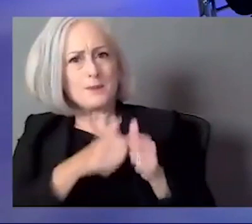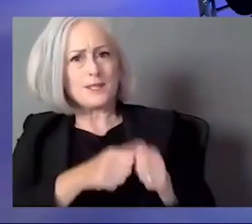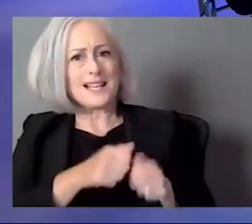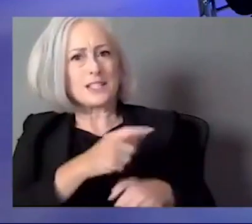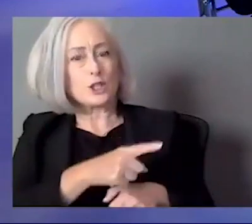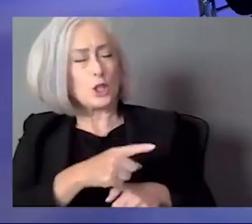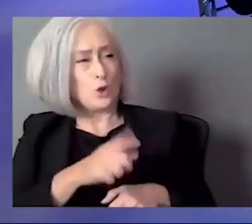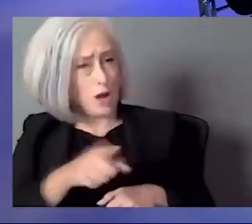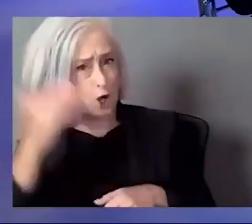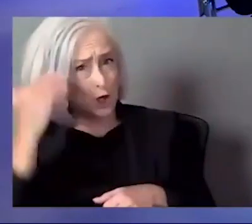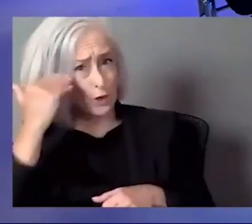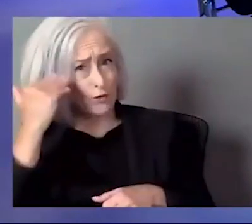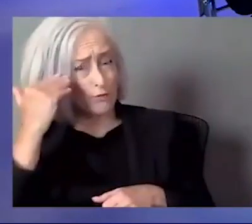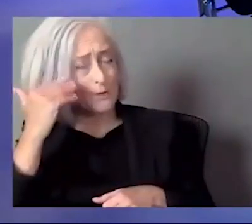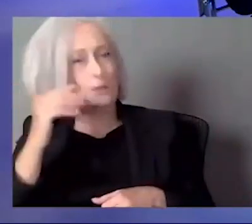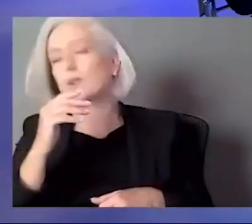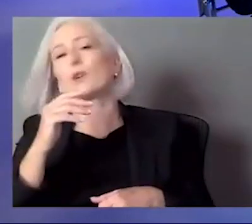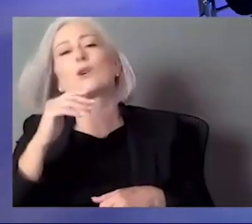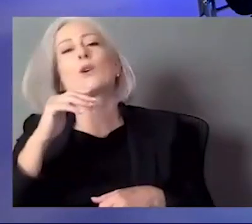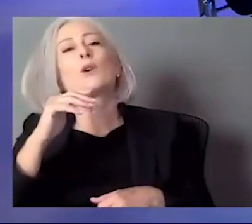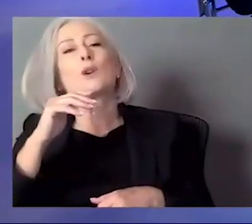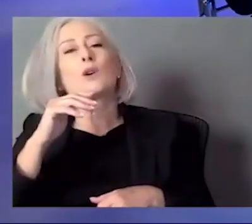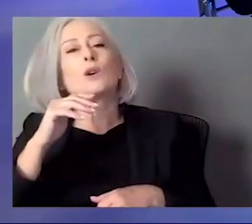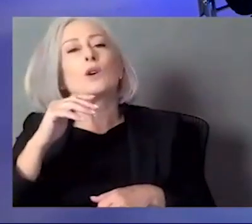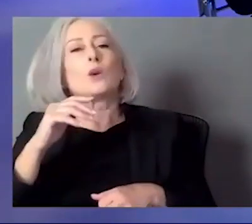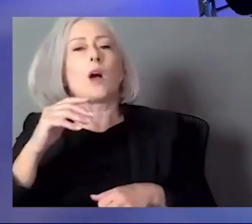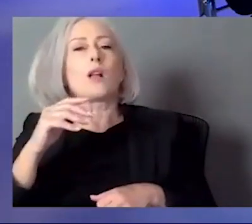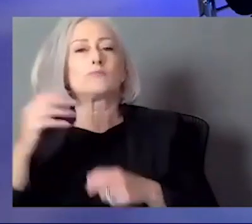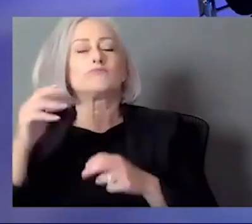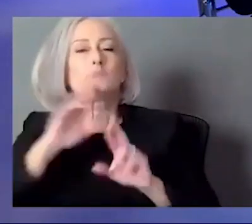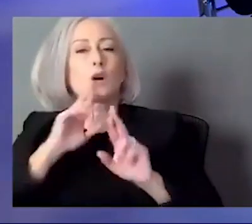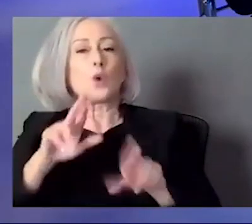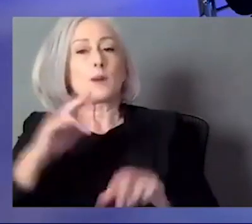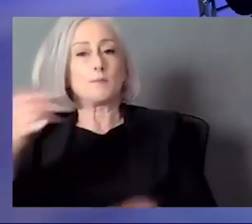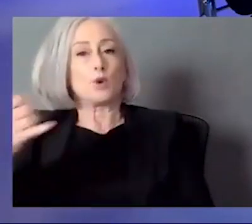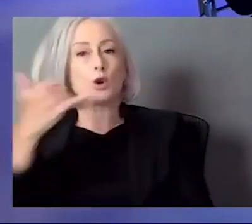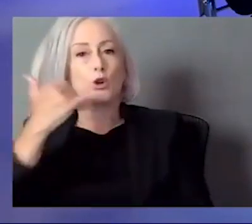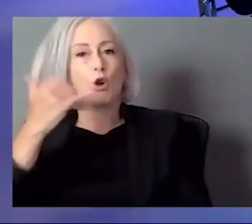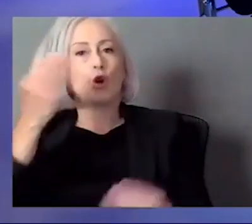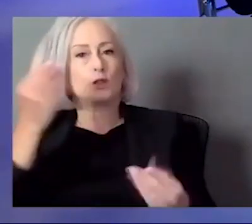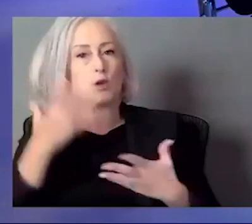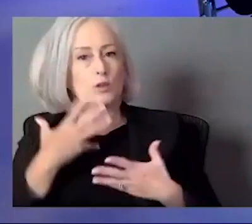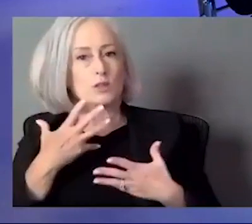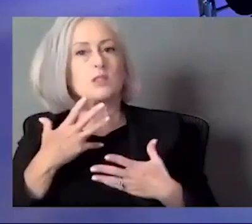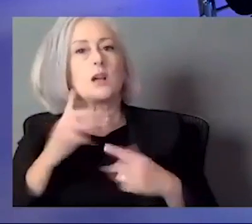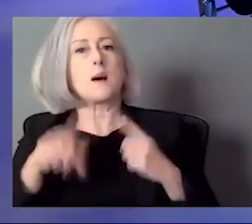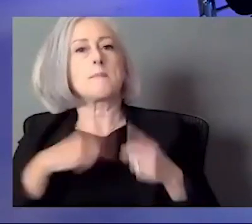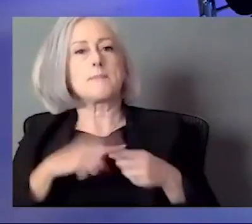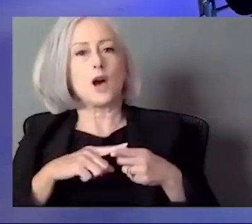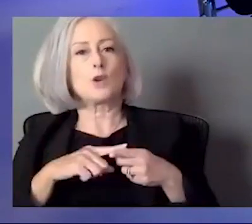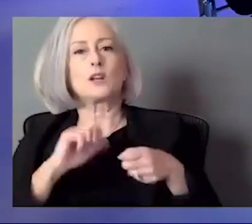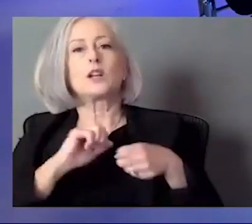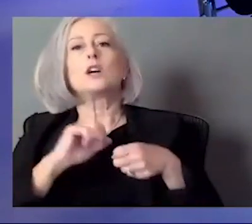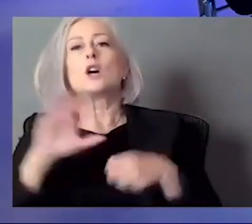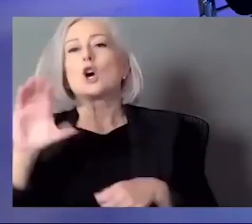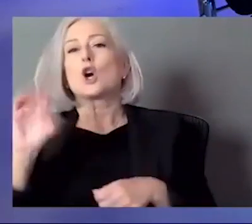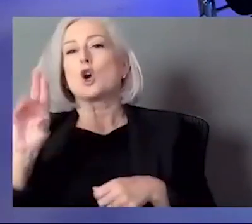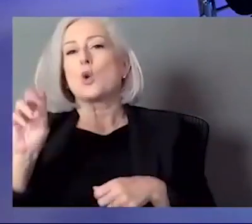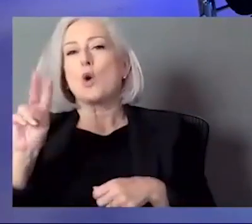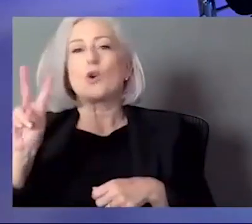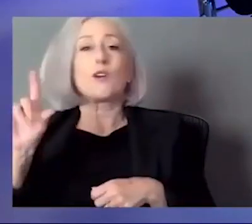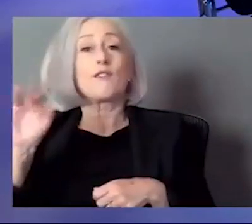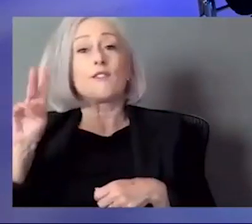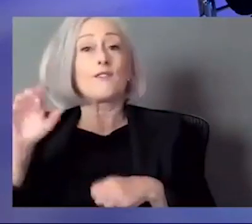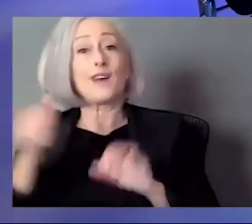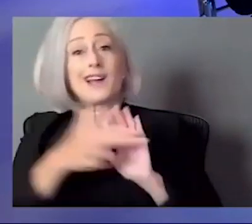familiar with I had a reporter call, and I was looking at this coronavirus, back when we called it the coronavirus all the time, and they said that it might